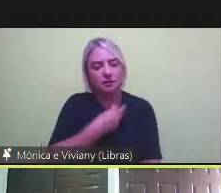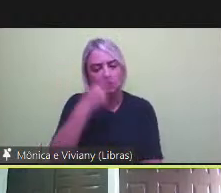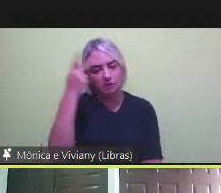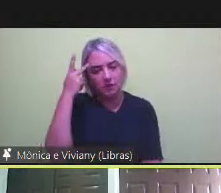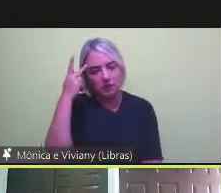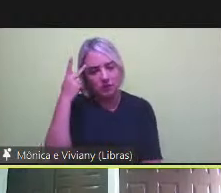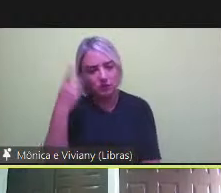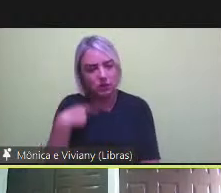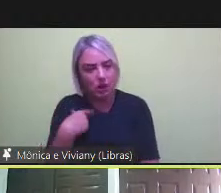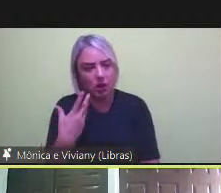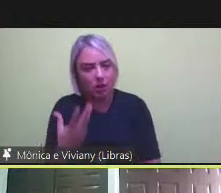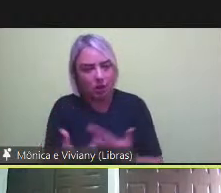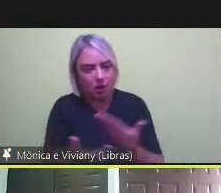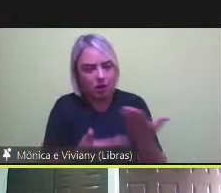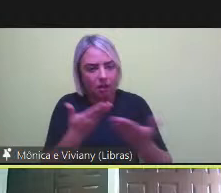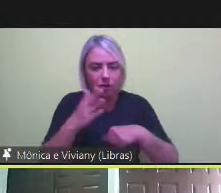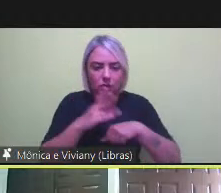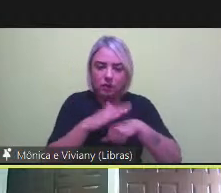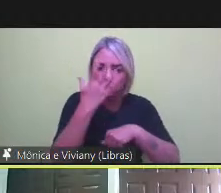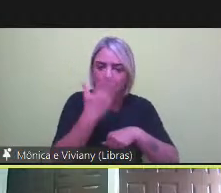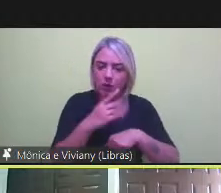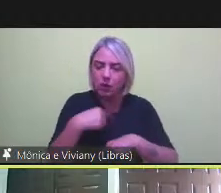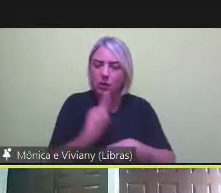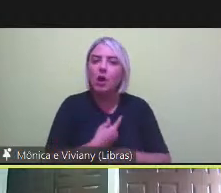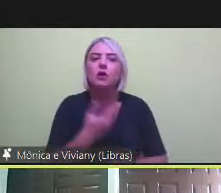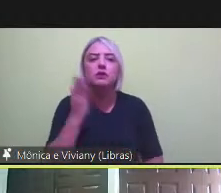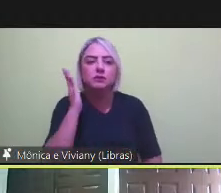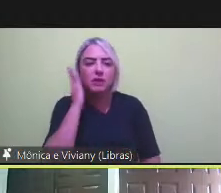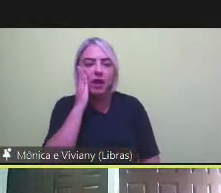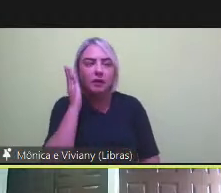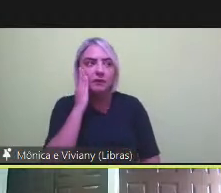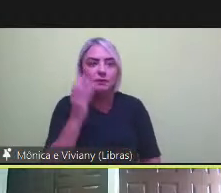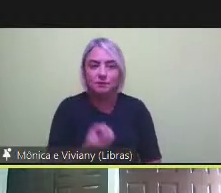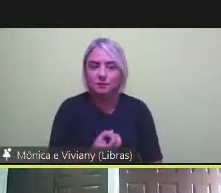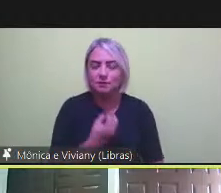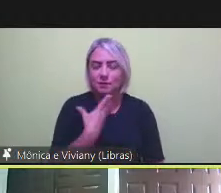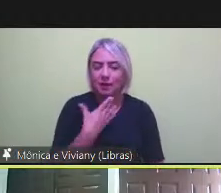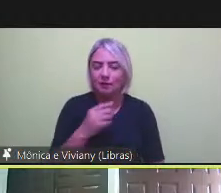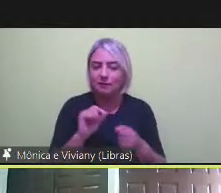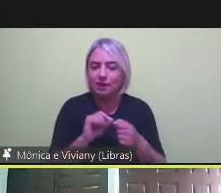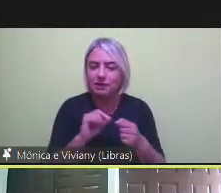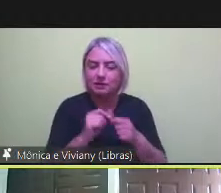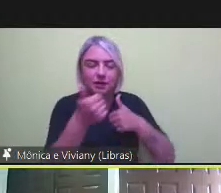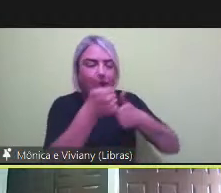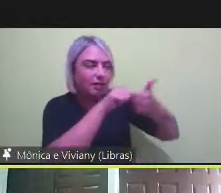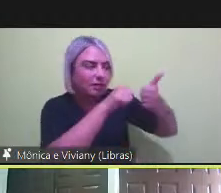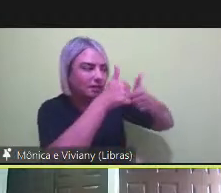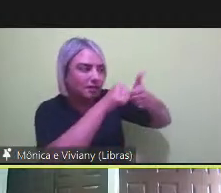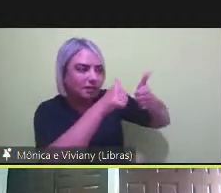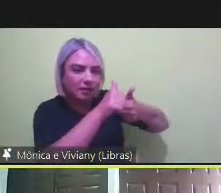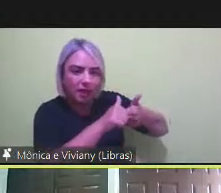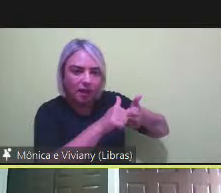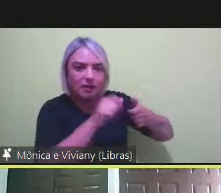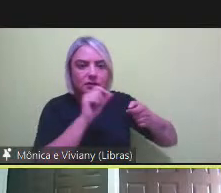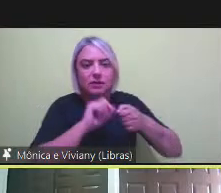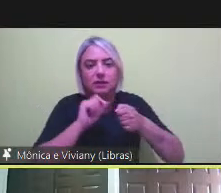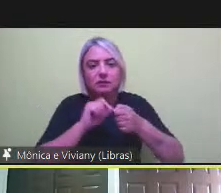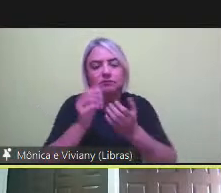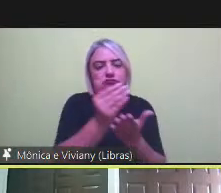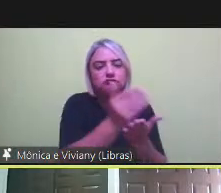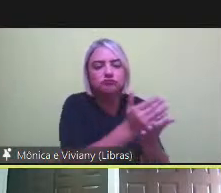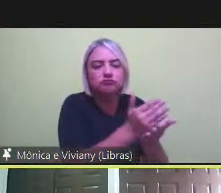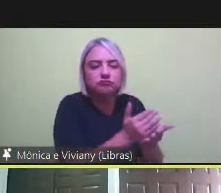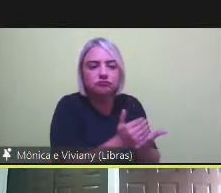have seen benefits. We are doing analysis now, data collection, but we have been